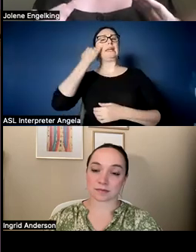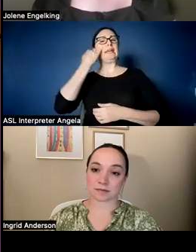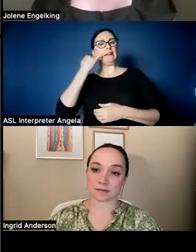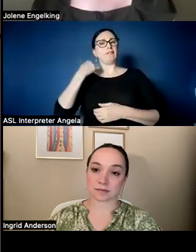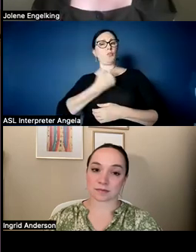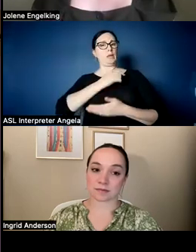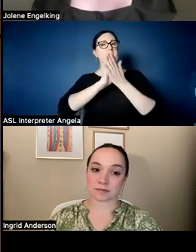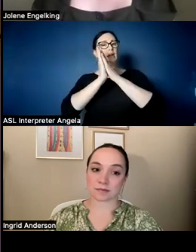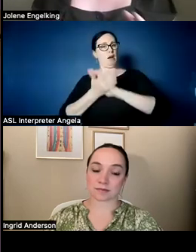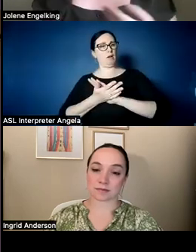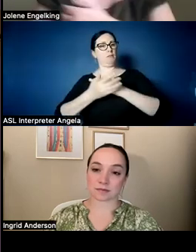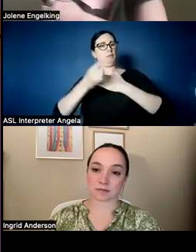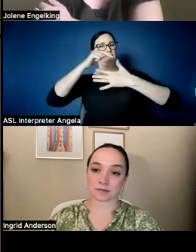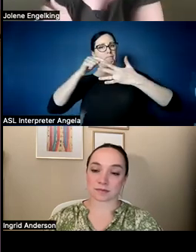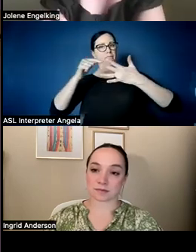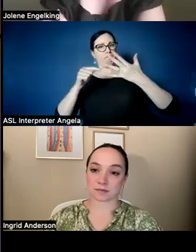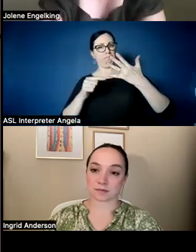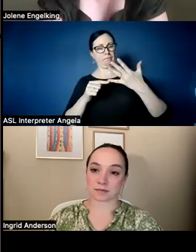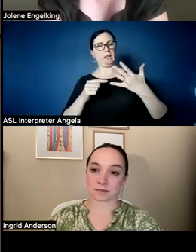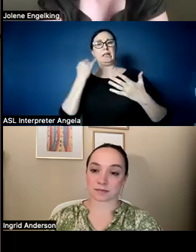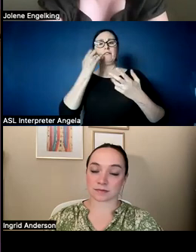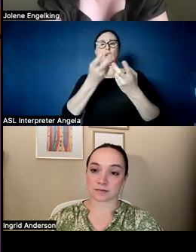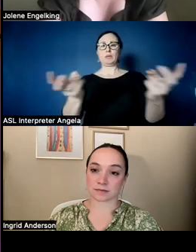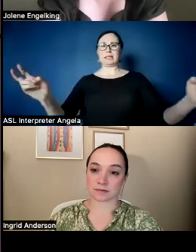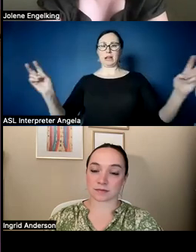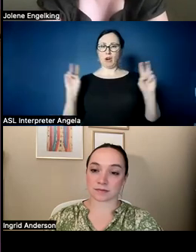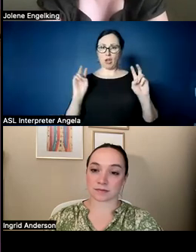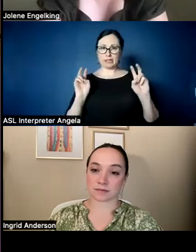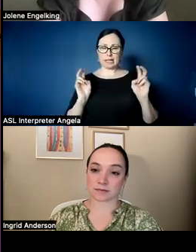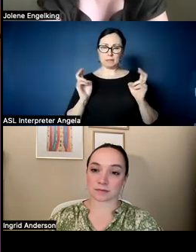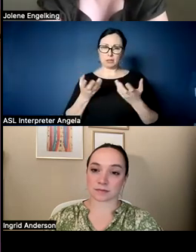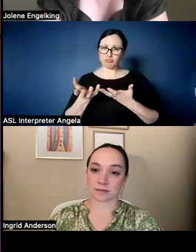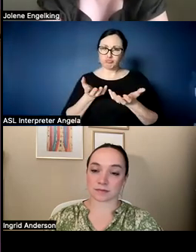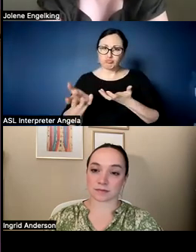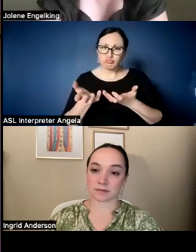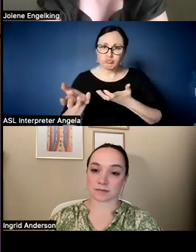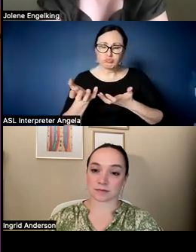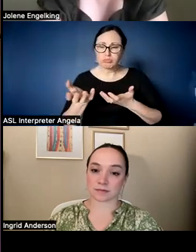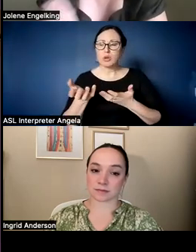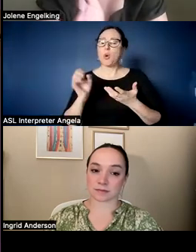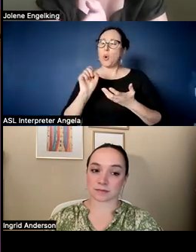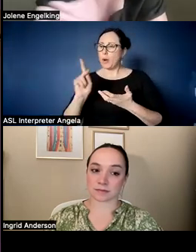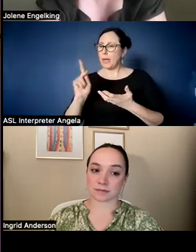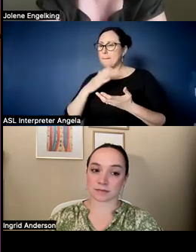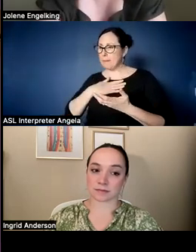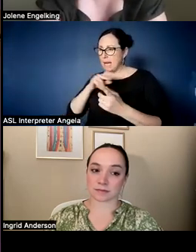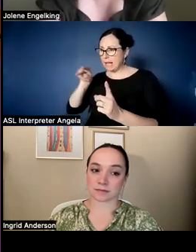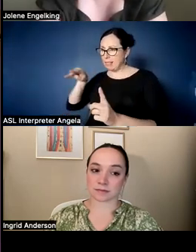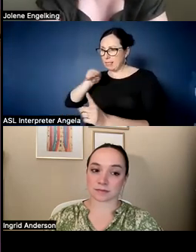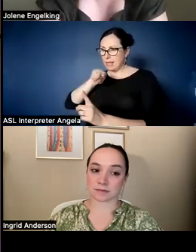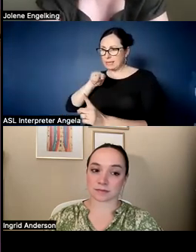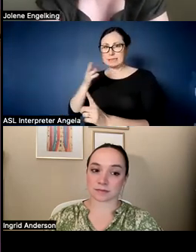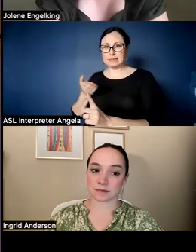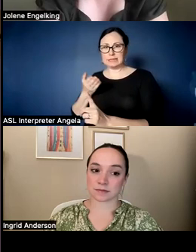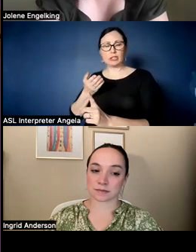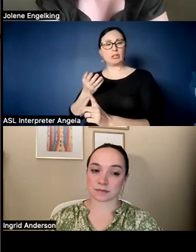we, when we sat around the table, we were truly thinking about like, okay, so from my different lens, and on here on the